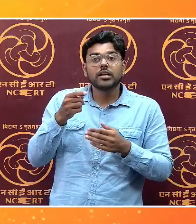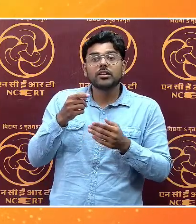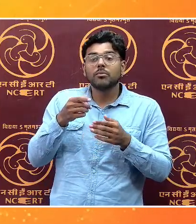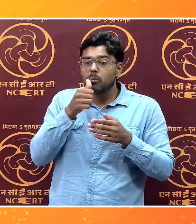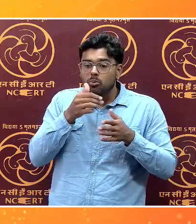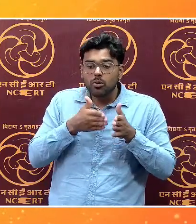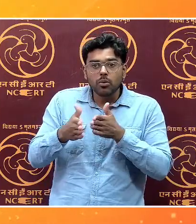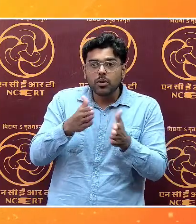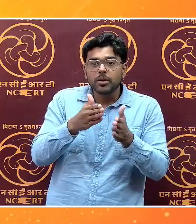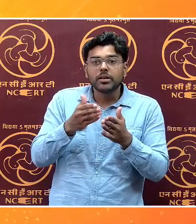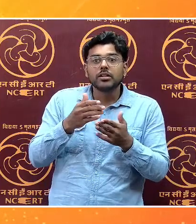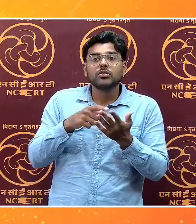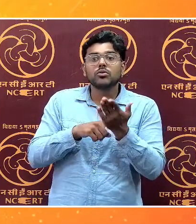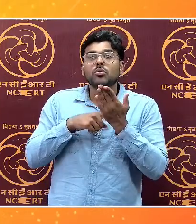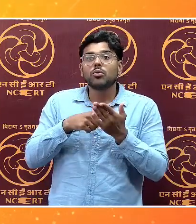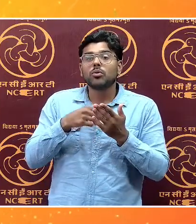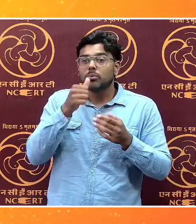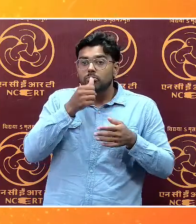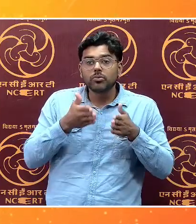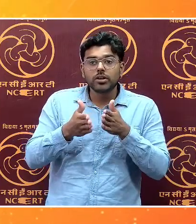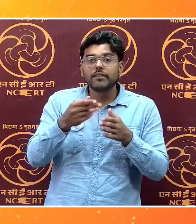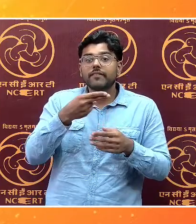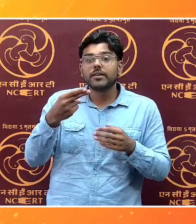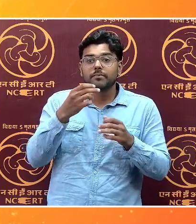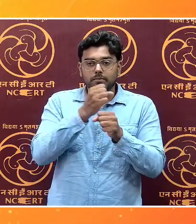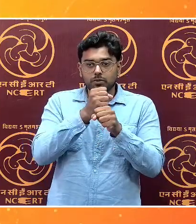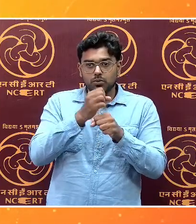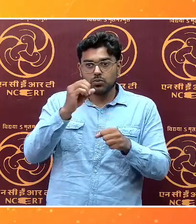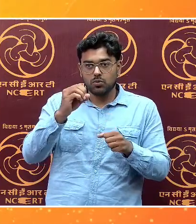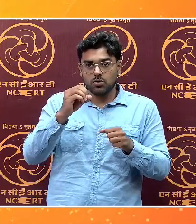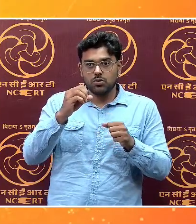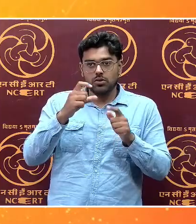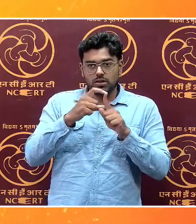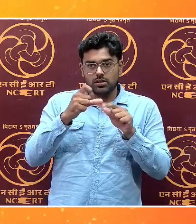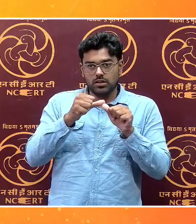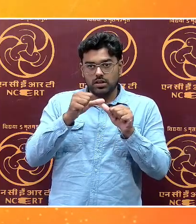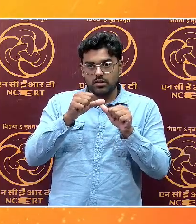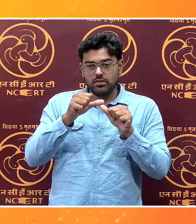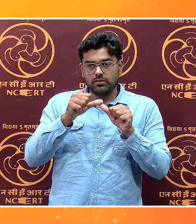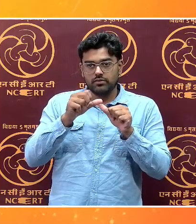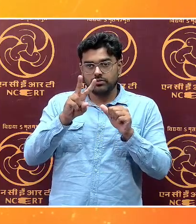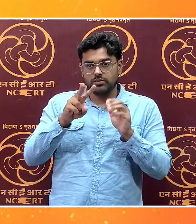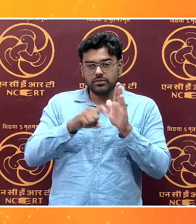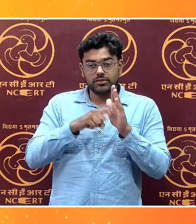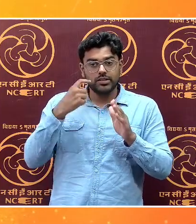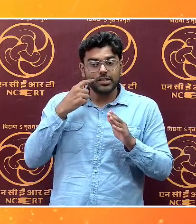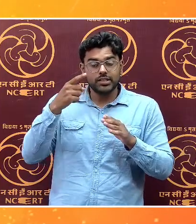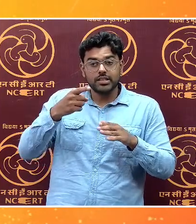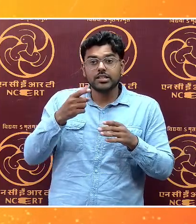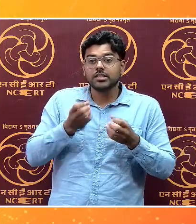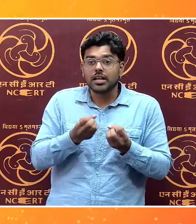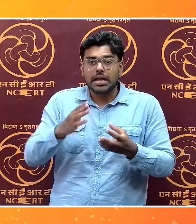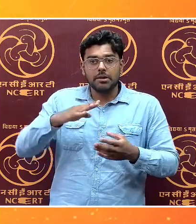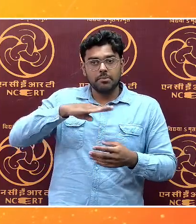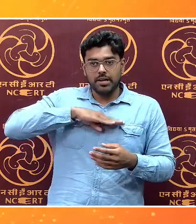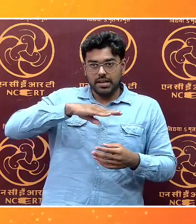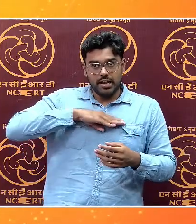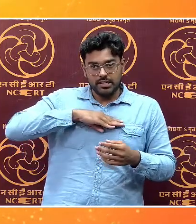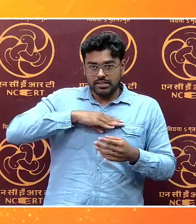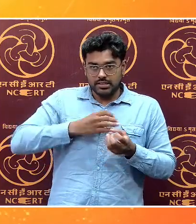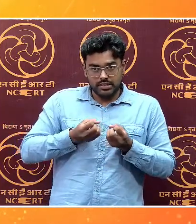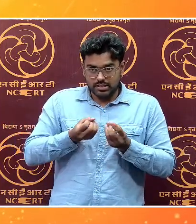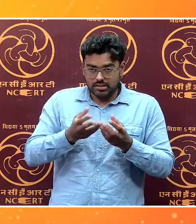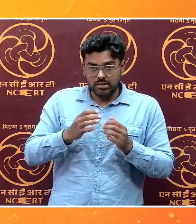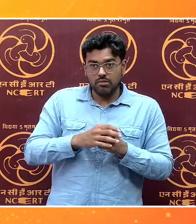can imagine, you can see very easily that Godavari starts from Maharashtra and ends at